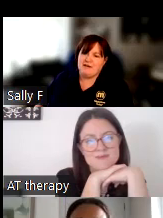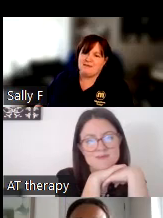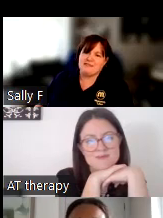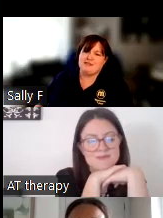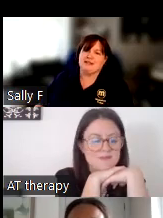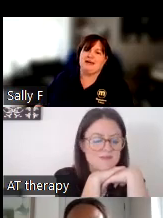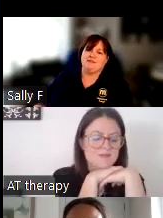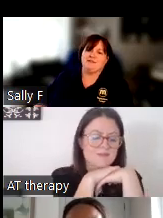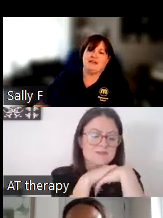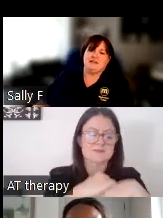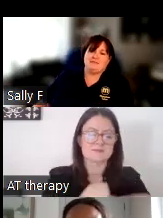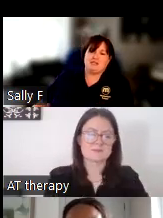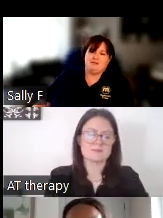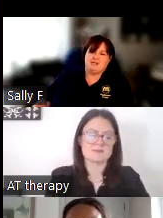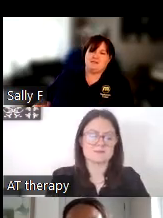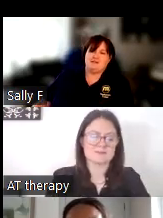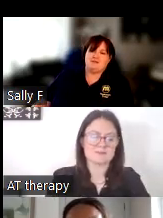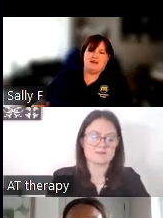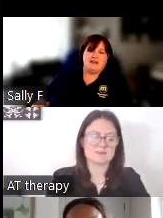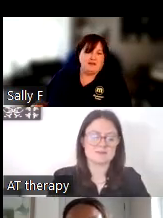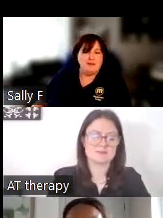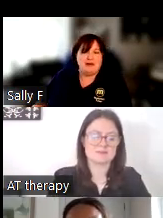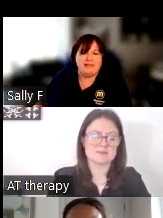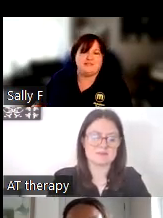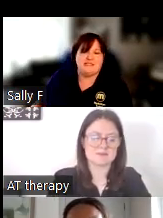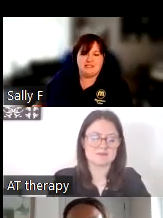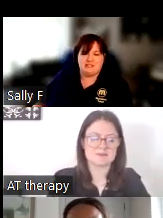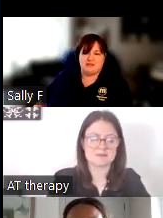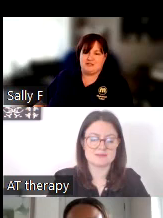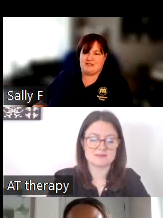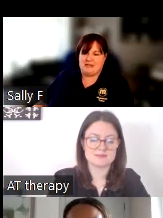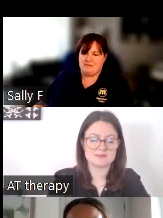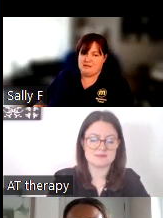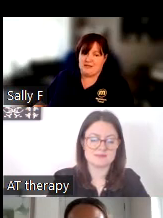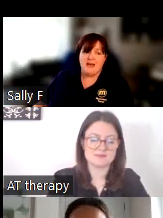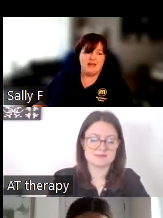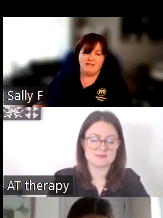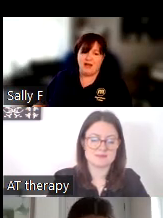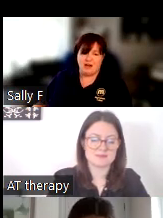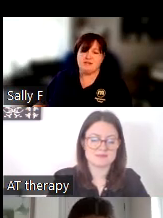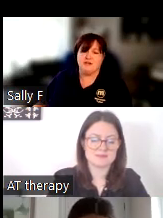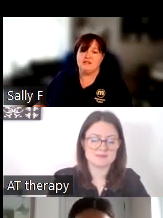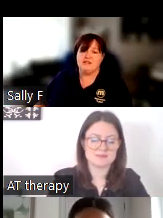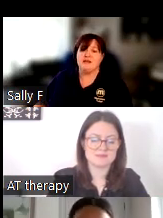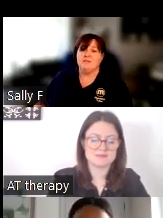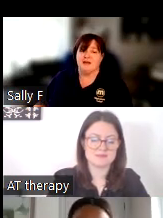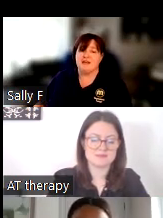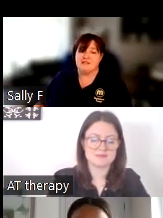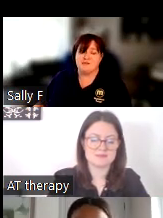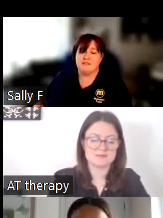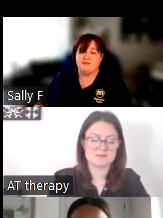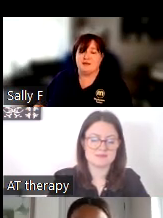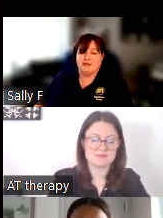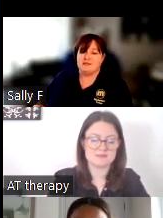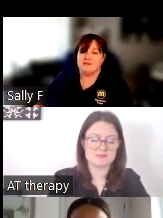that I recommend to look at for trained tutors who've really thought about their translations when translating music. There are lots of others, but these